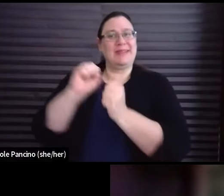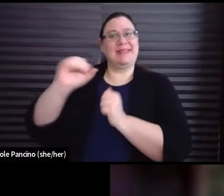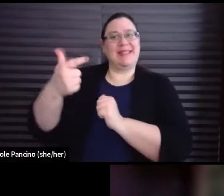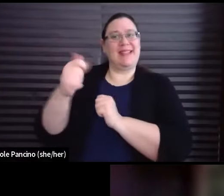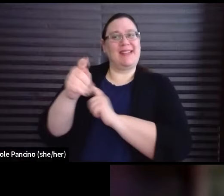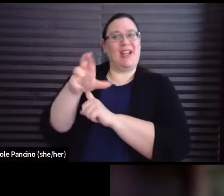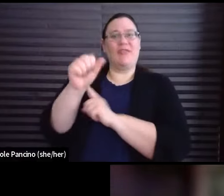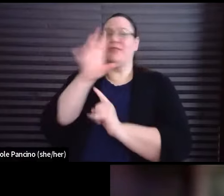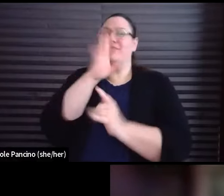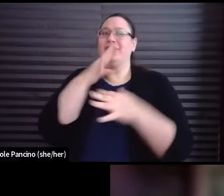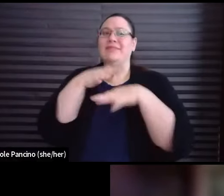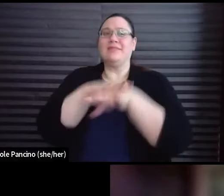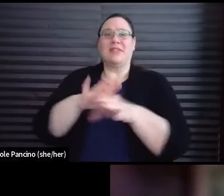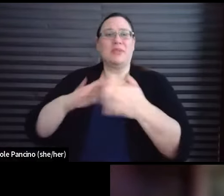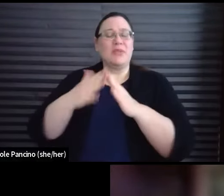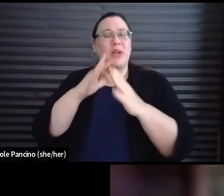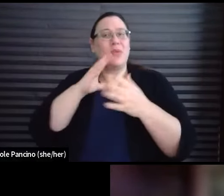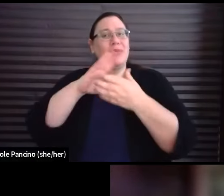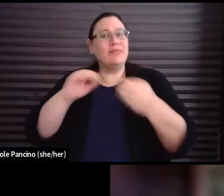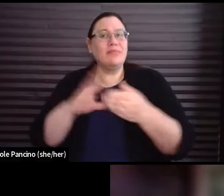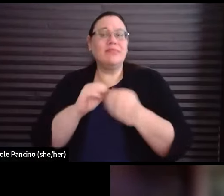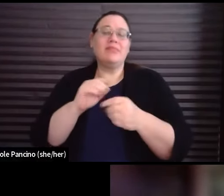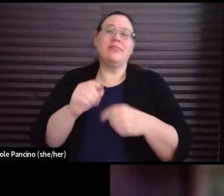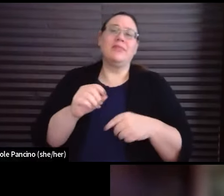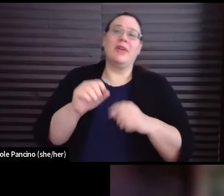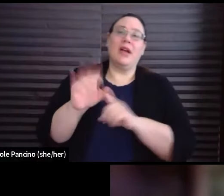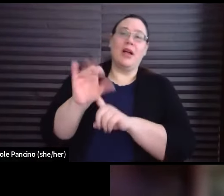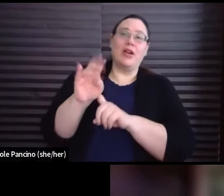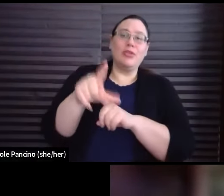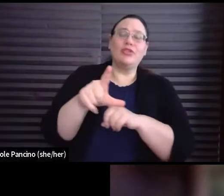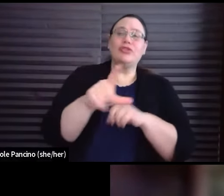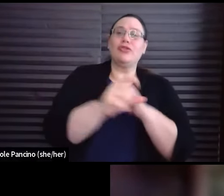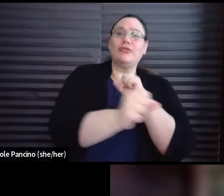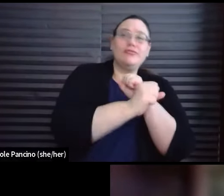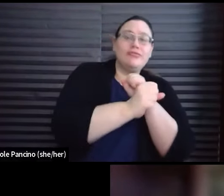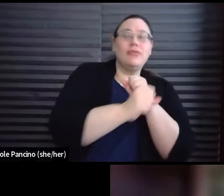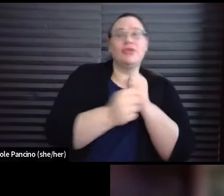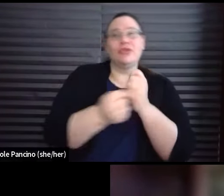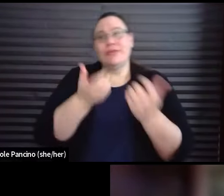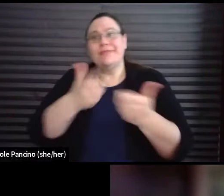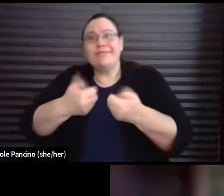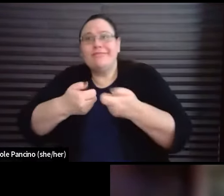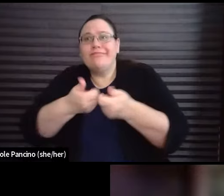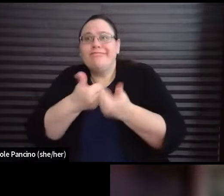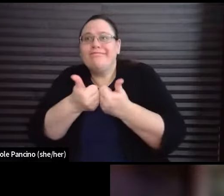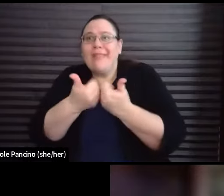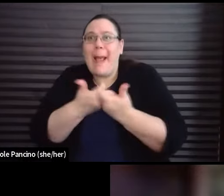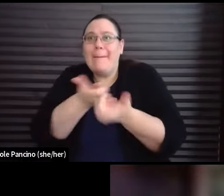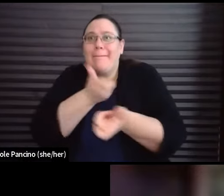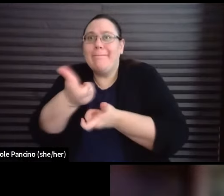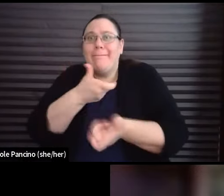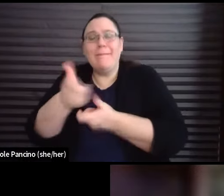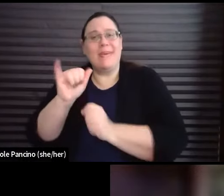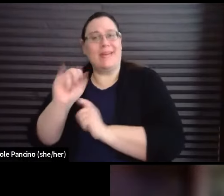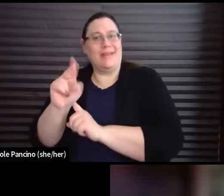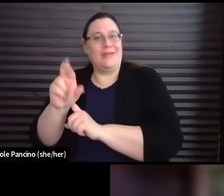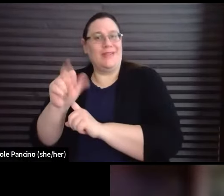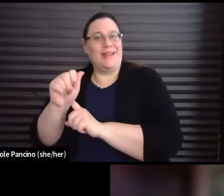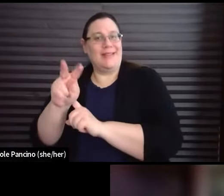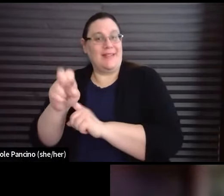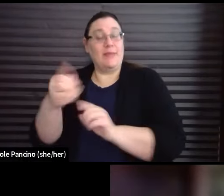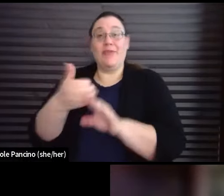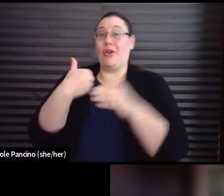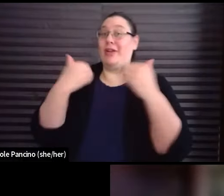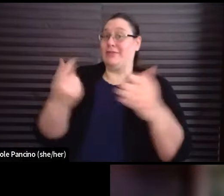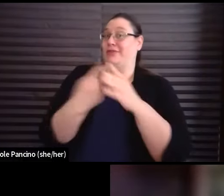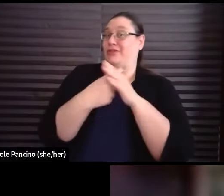community on everything from commercial to interactive video games. Okay, before we dive in, I also want to remind